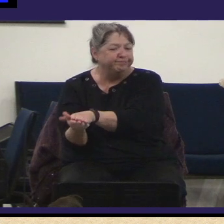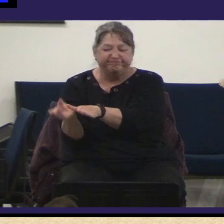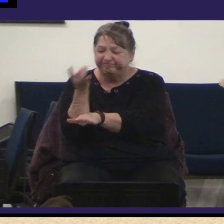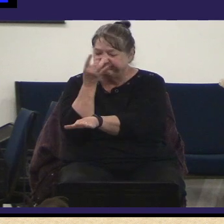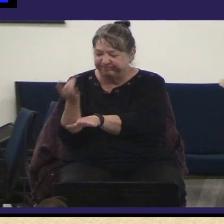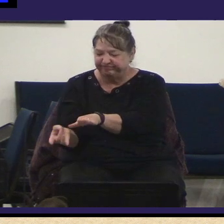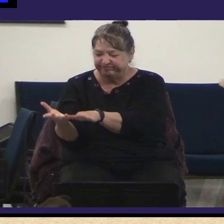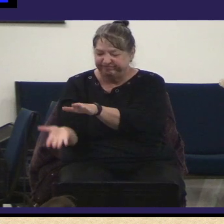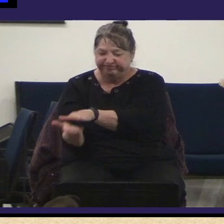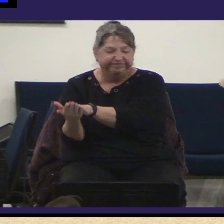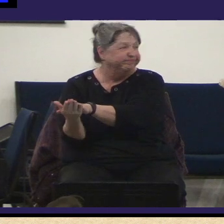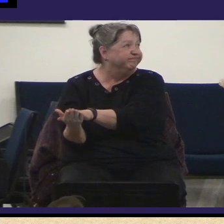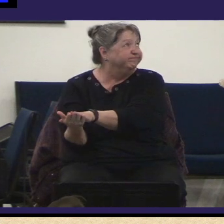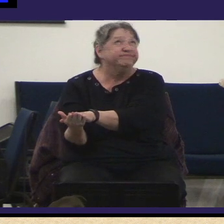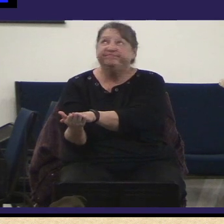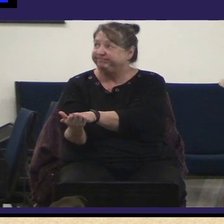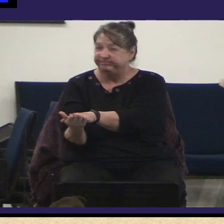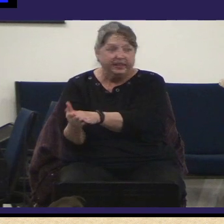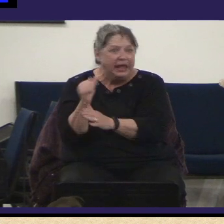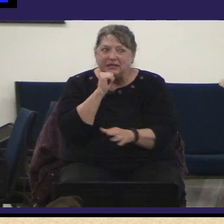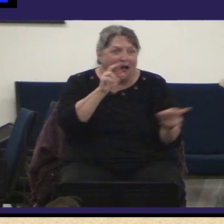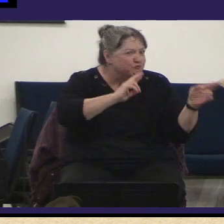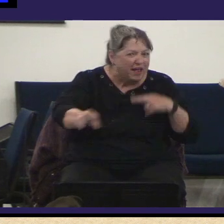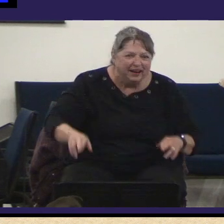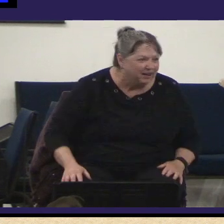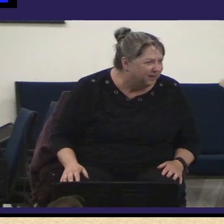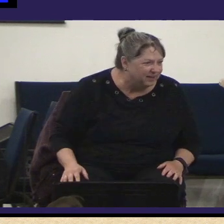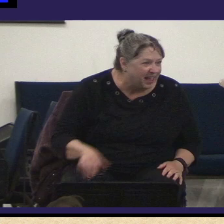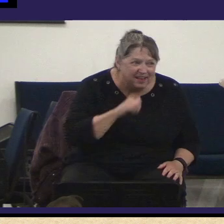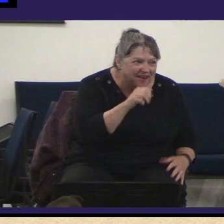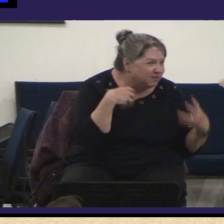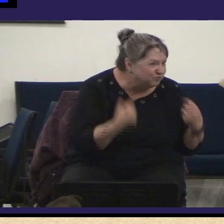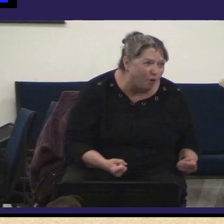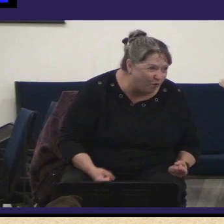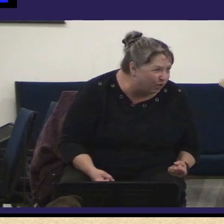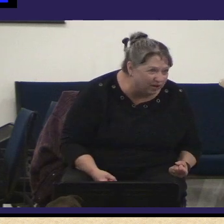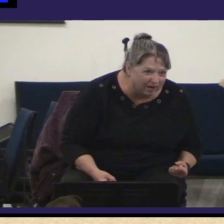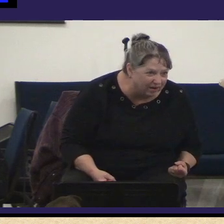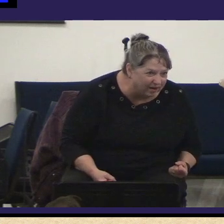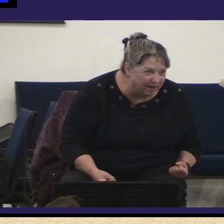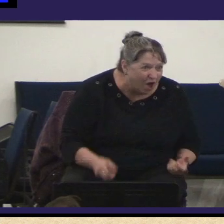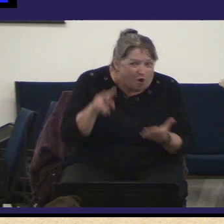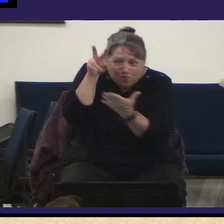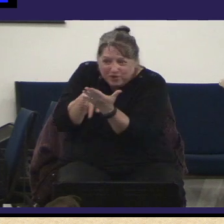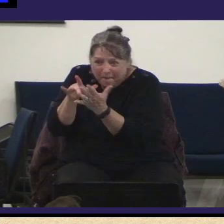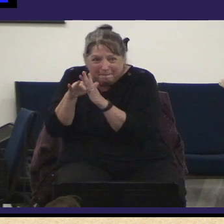have the armor that we need to attack him back.